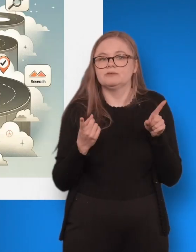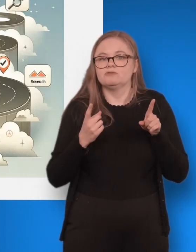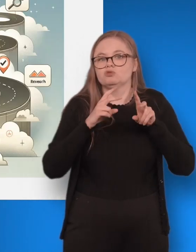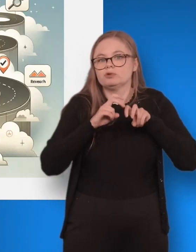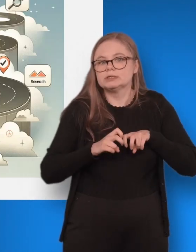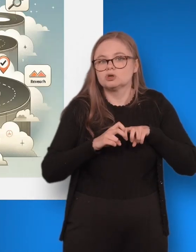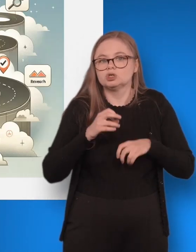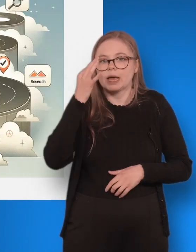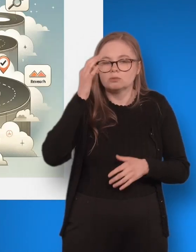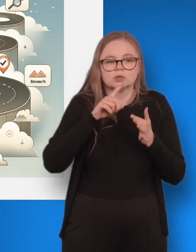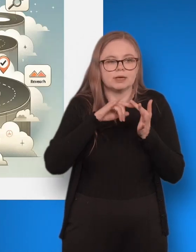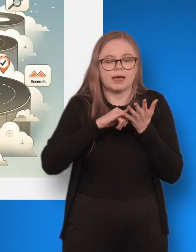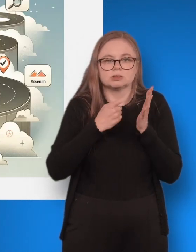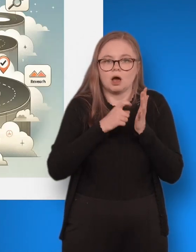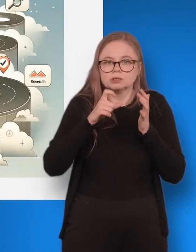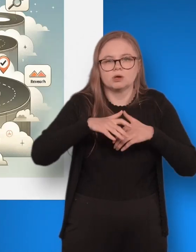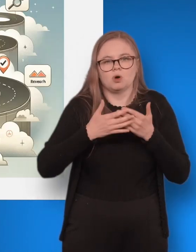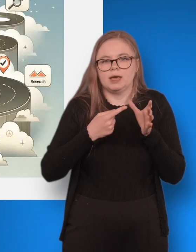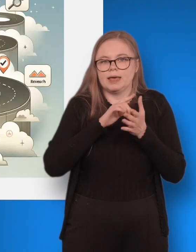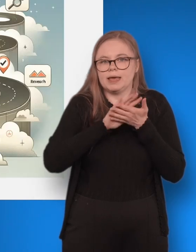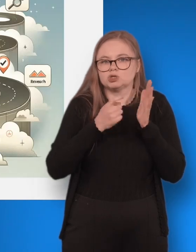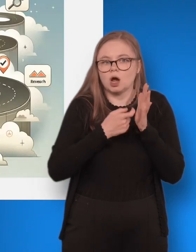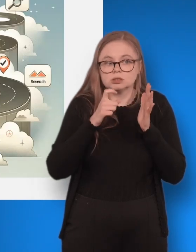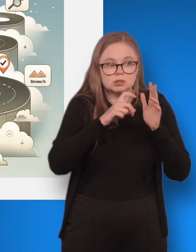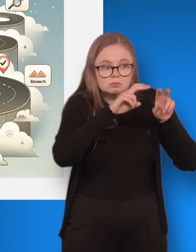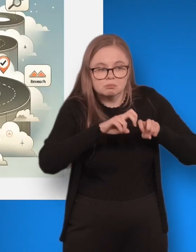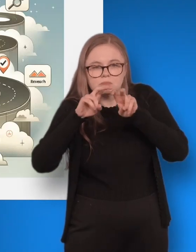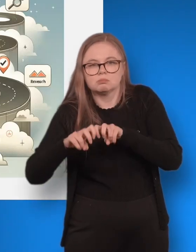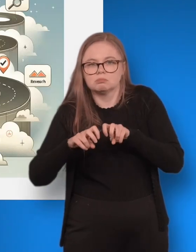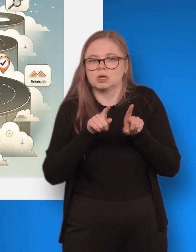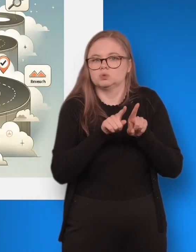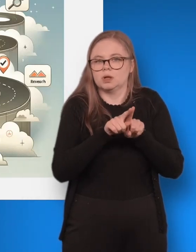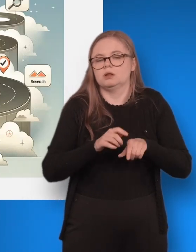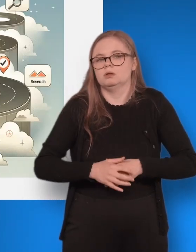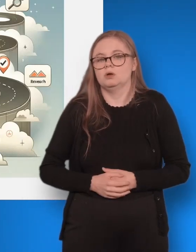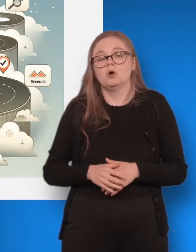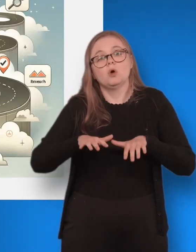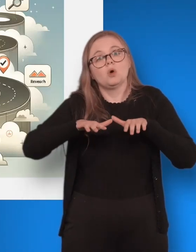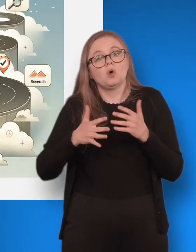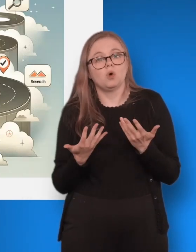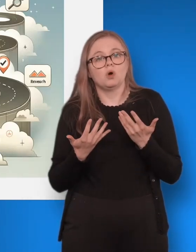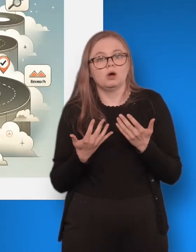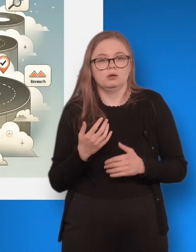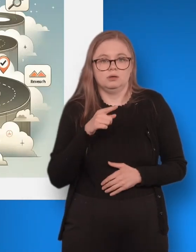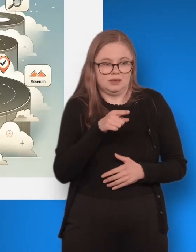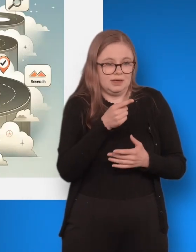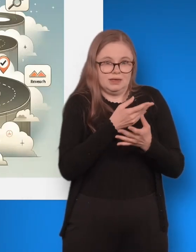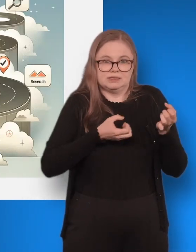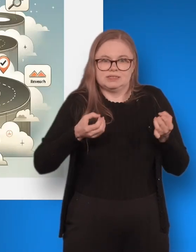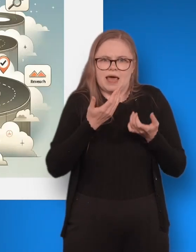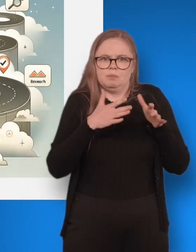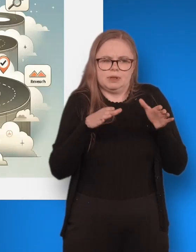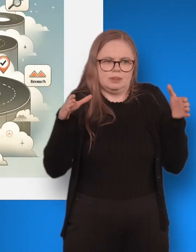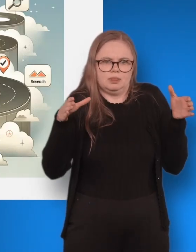example, ESRC or AHRC. And alternatively, we can unpack the STEM